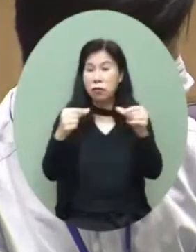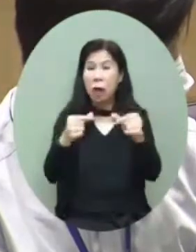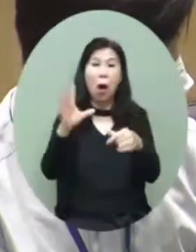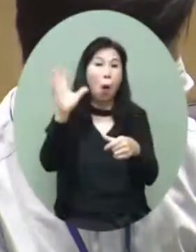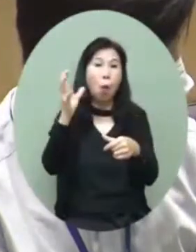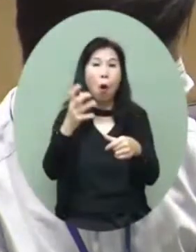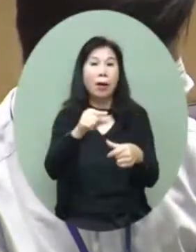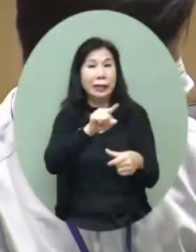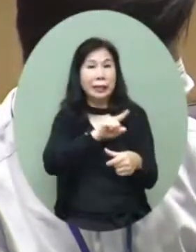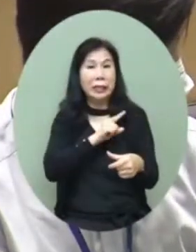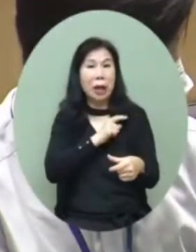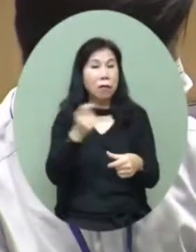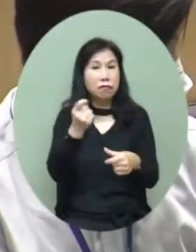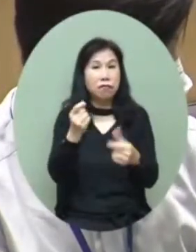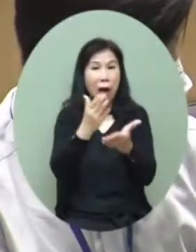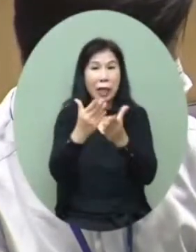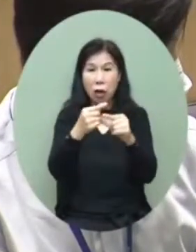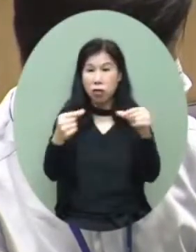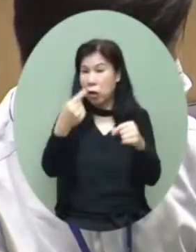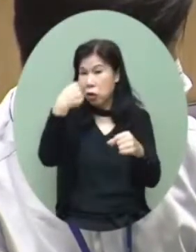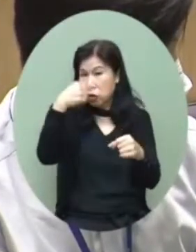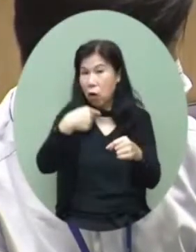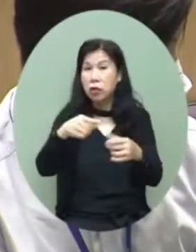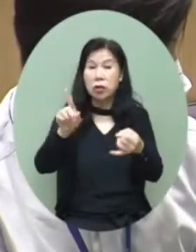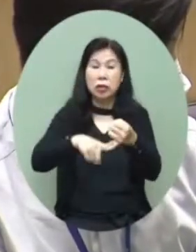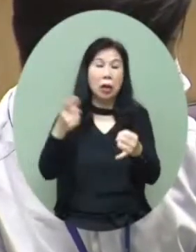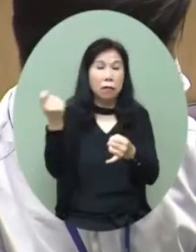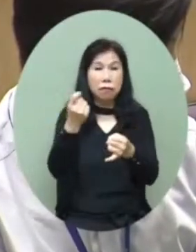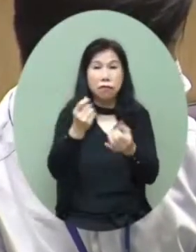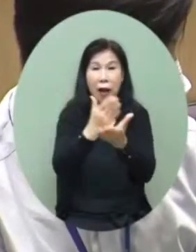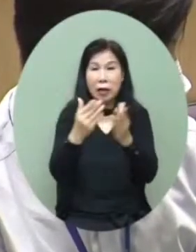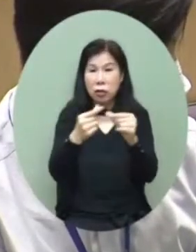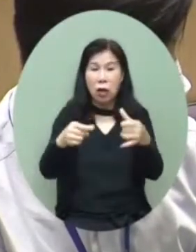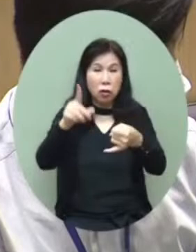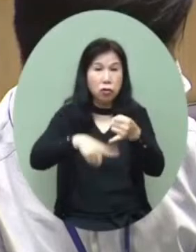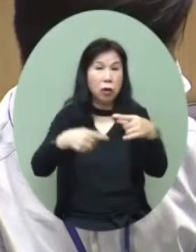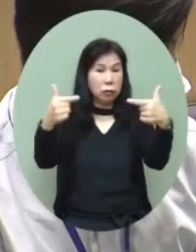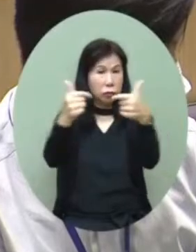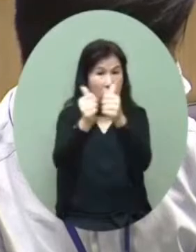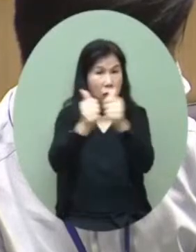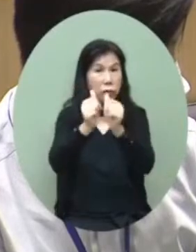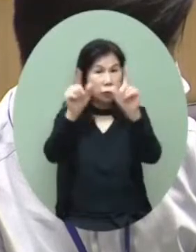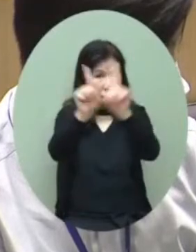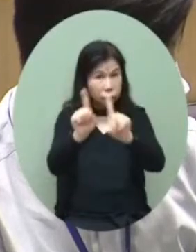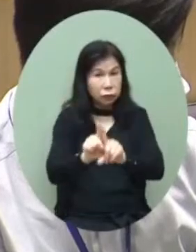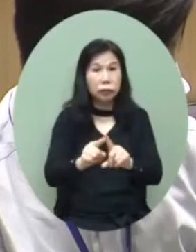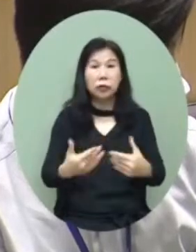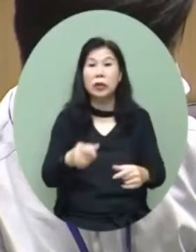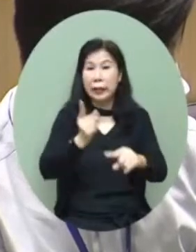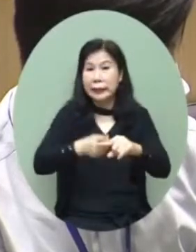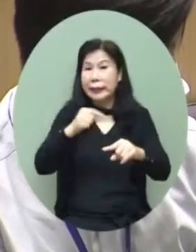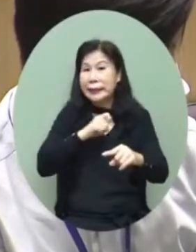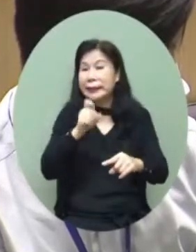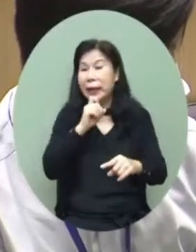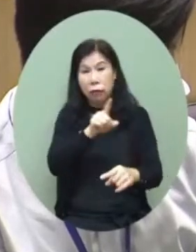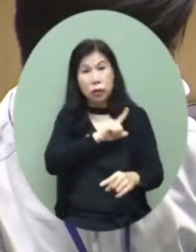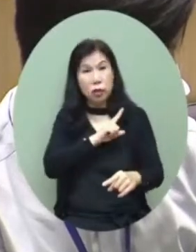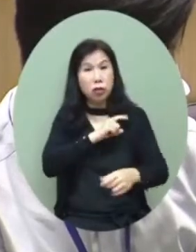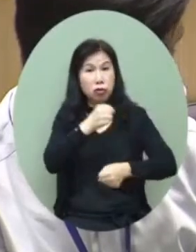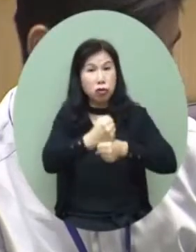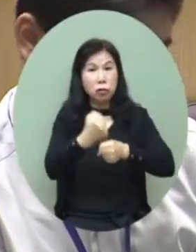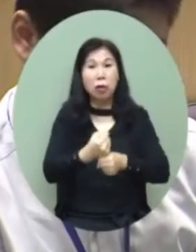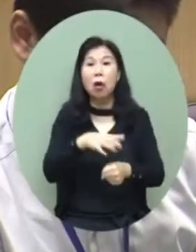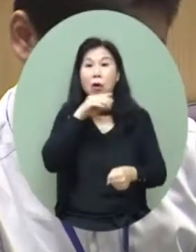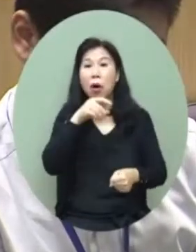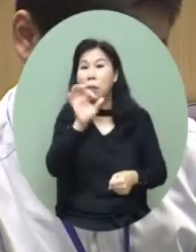lot of arrangements require the RAT, especially for yellow coat people. So how can you assure the accuracy of